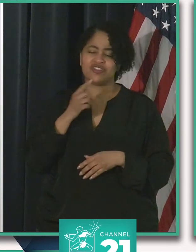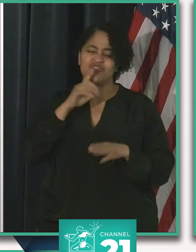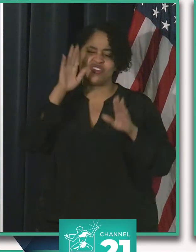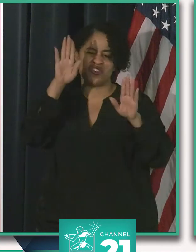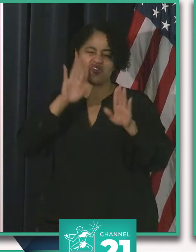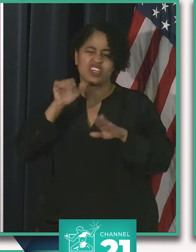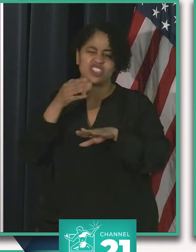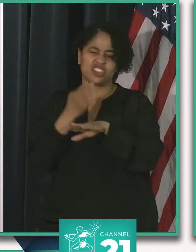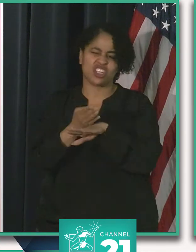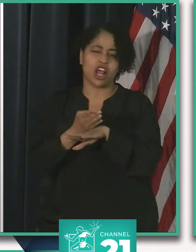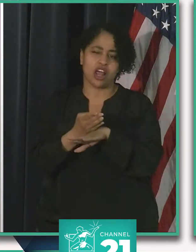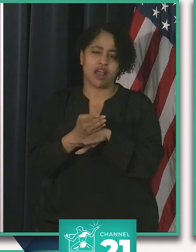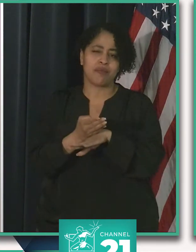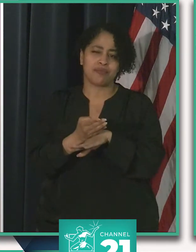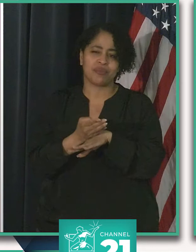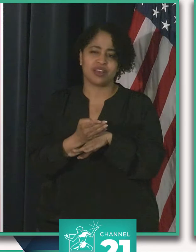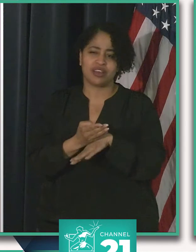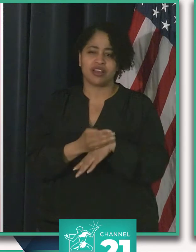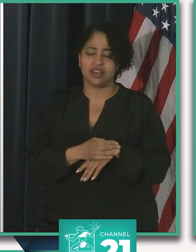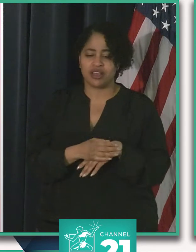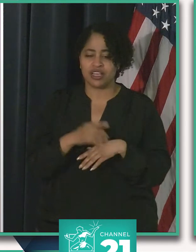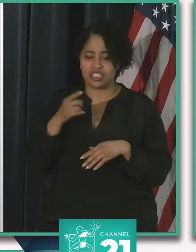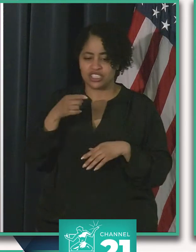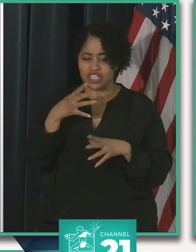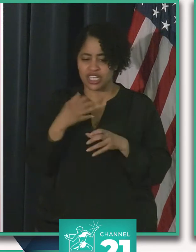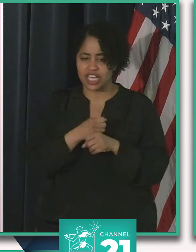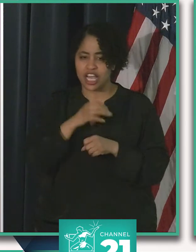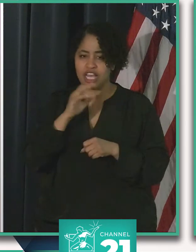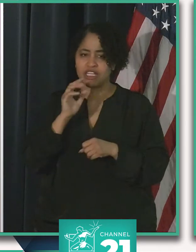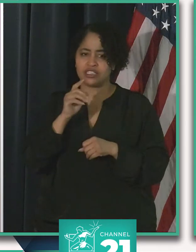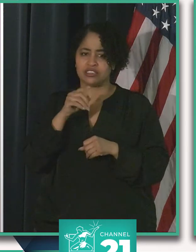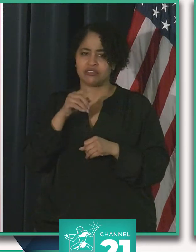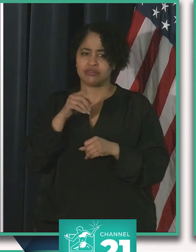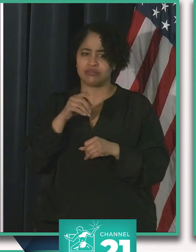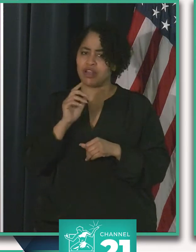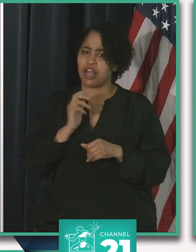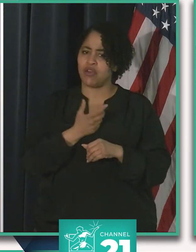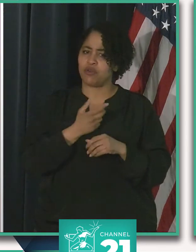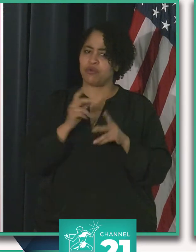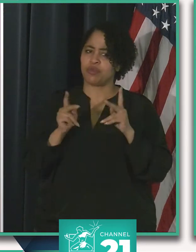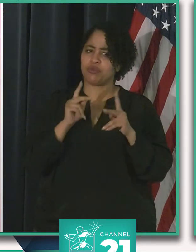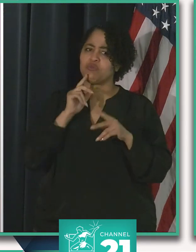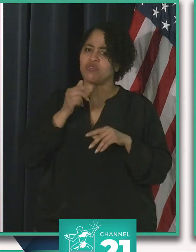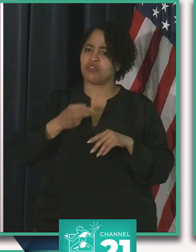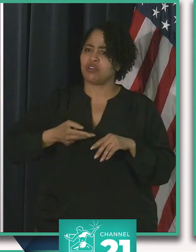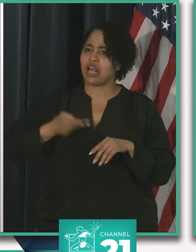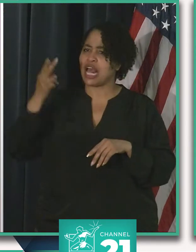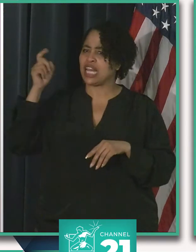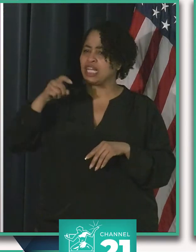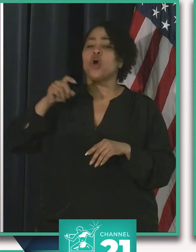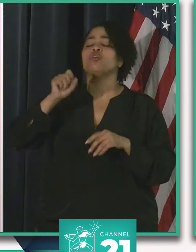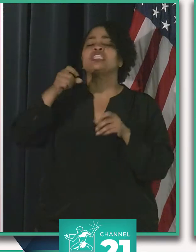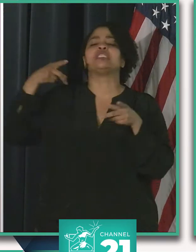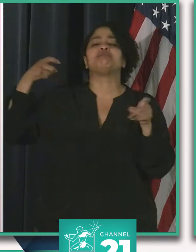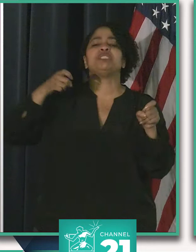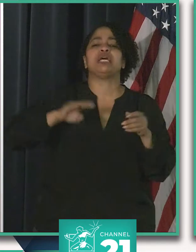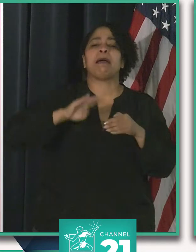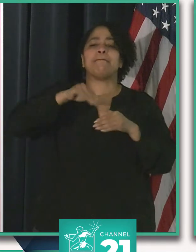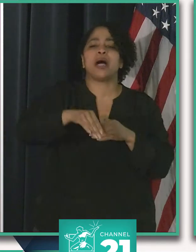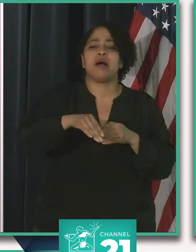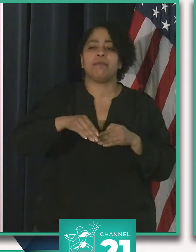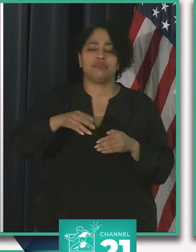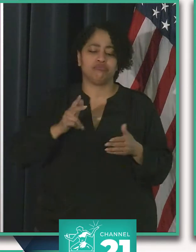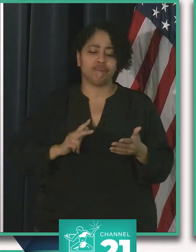job of getting us some. She got her 3 speed bumps, which were highly needed and very